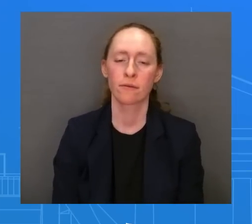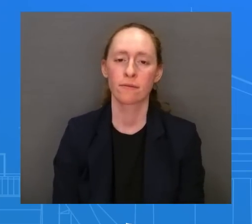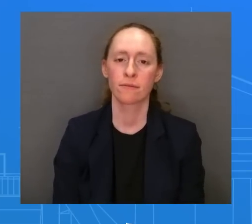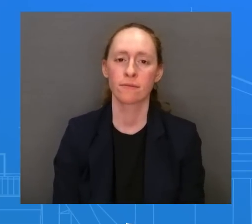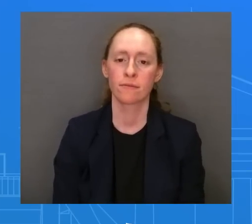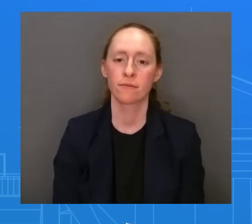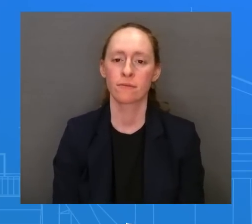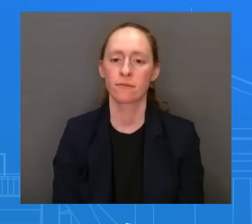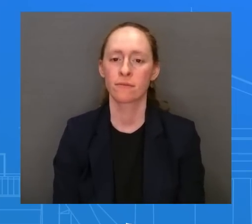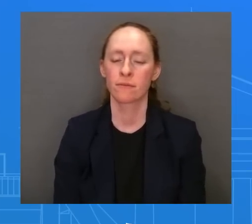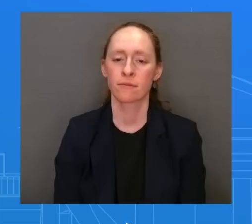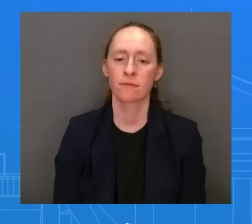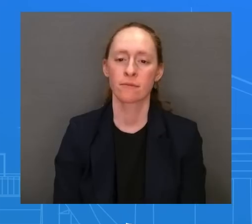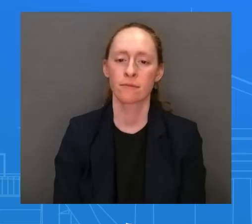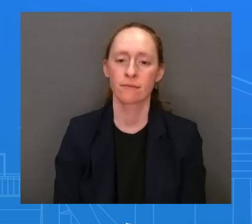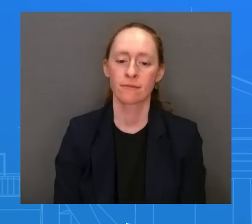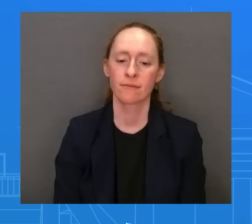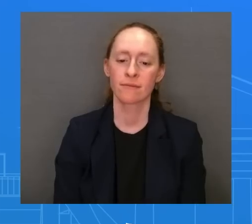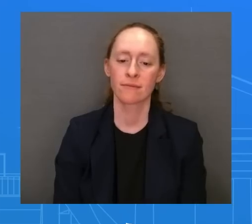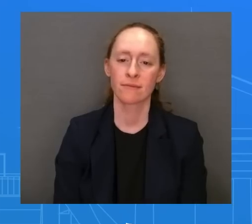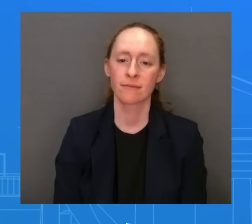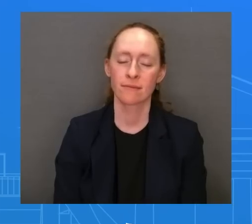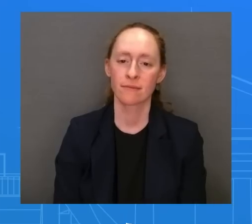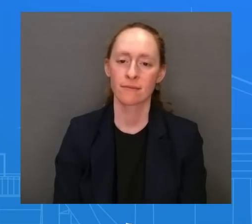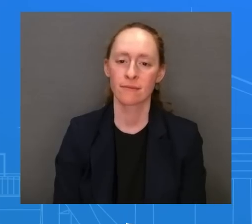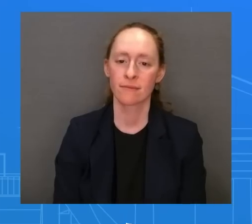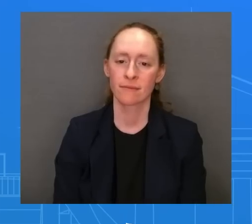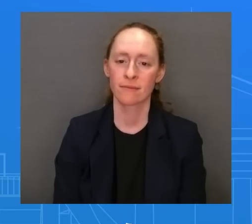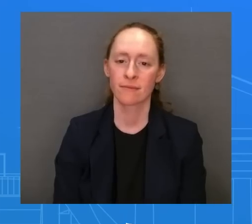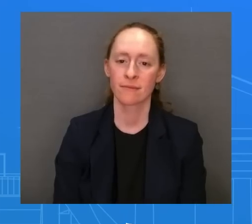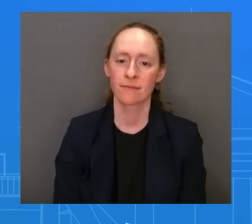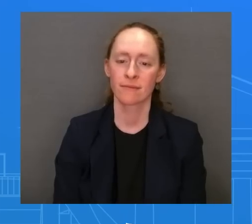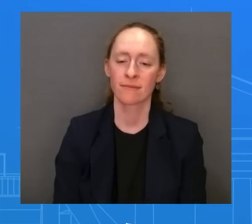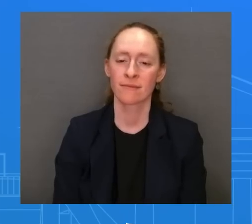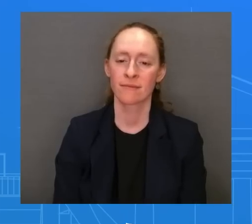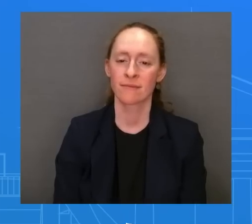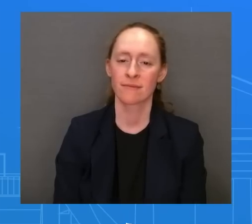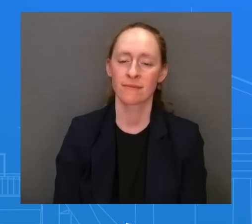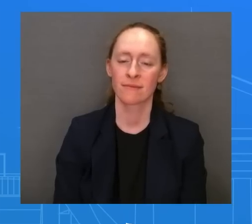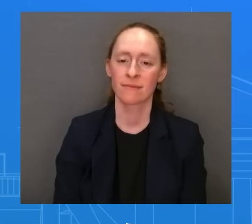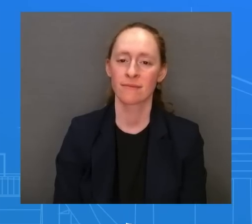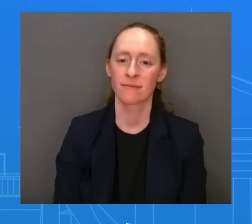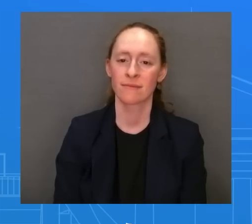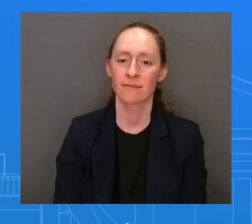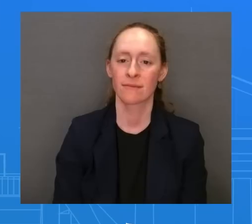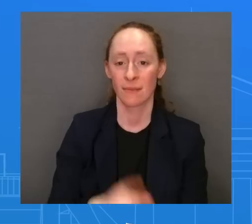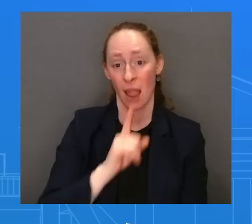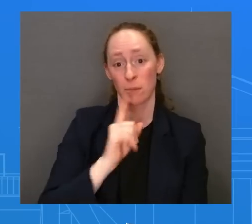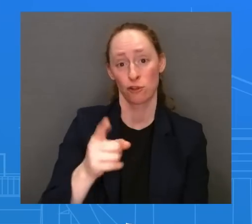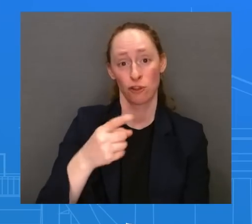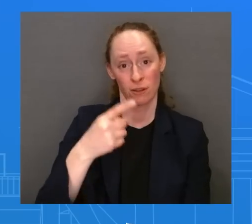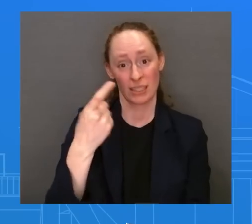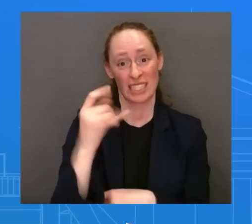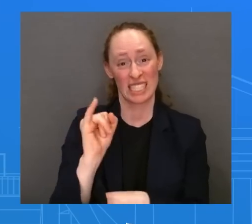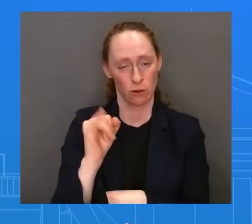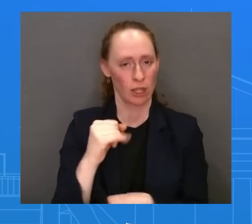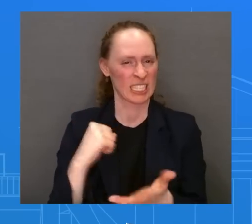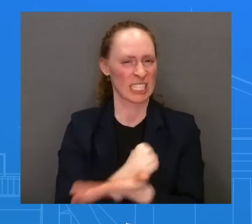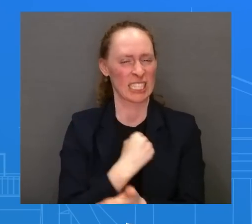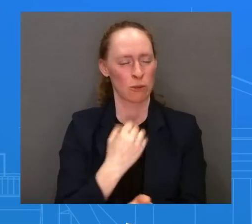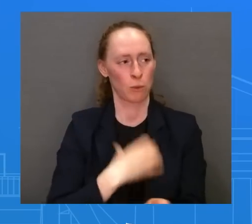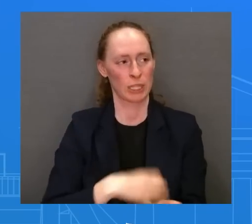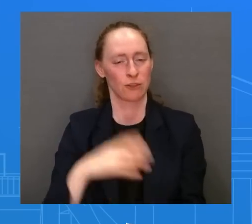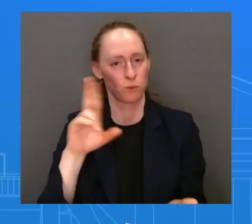than for us to still be bogged down in a ground war in Afghanistan okay sorry if I could just follow up Kristen asked a question earlier